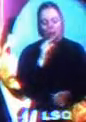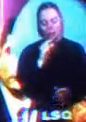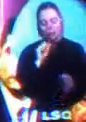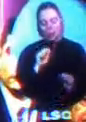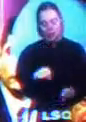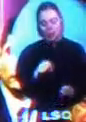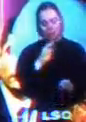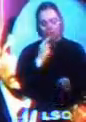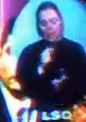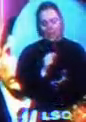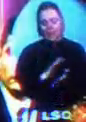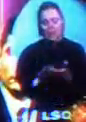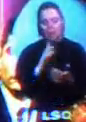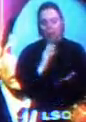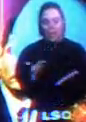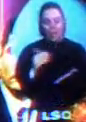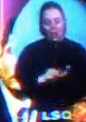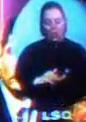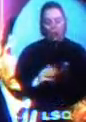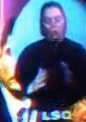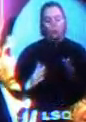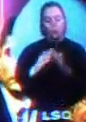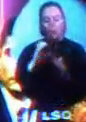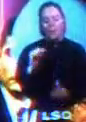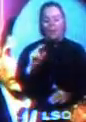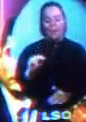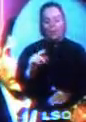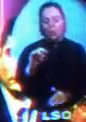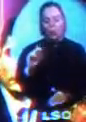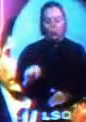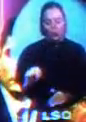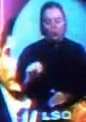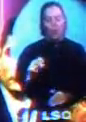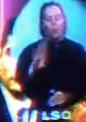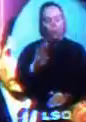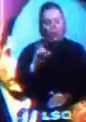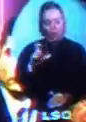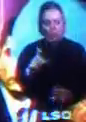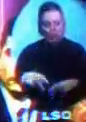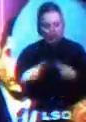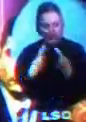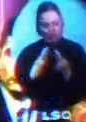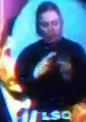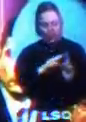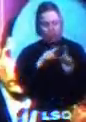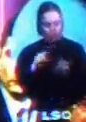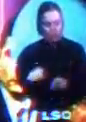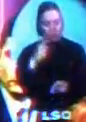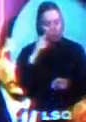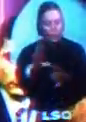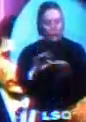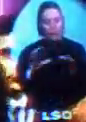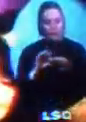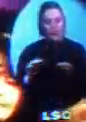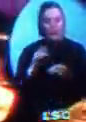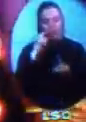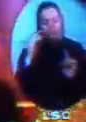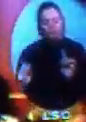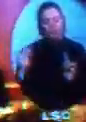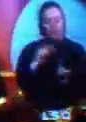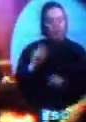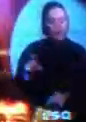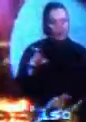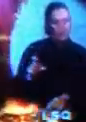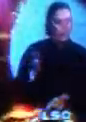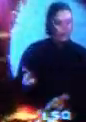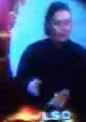Can the government guarantee that it will not do the same thing at the Cancun summit on climate change, and that the Bloc Québécois will